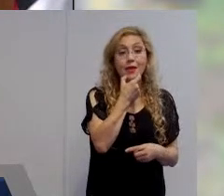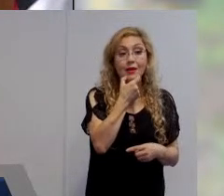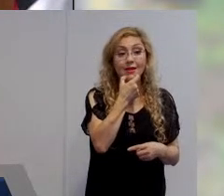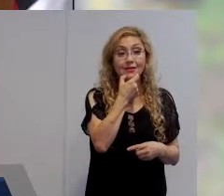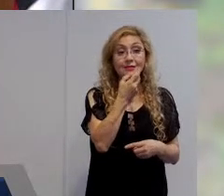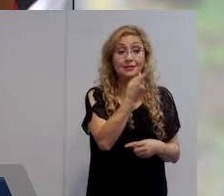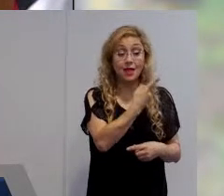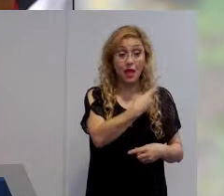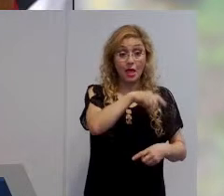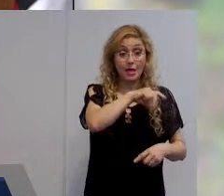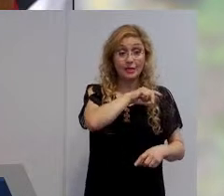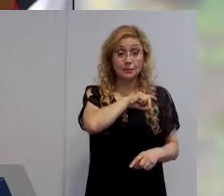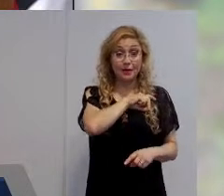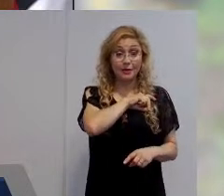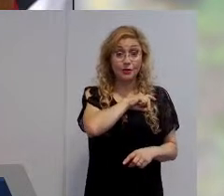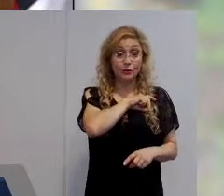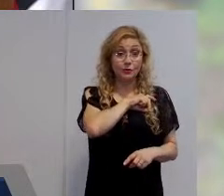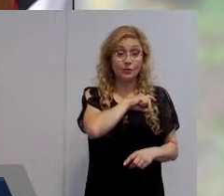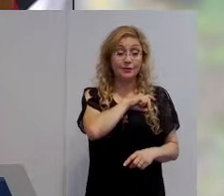Spanish,